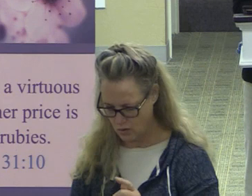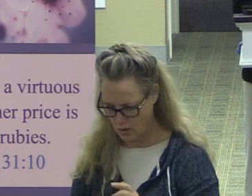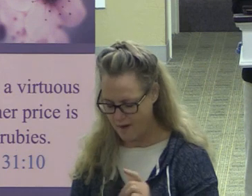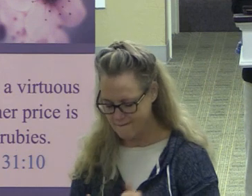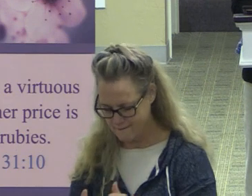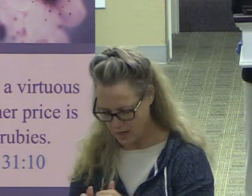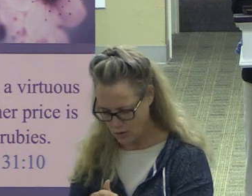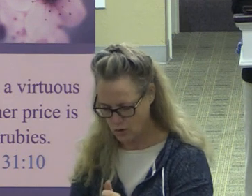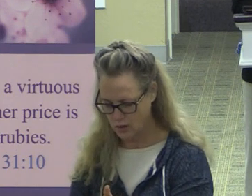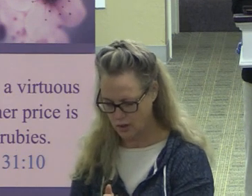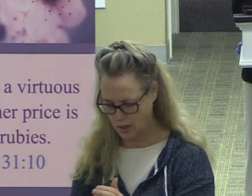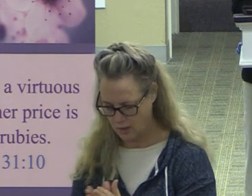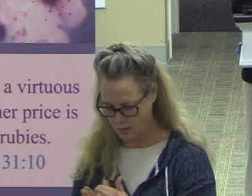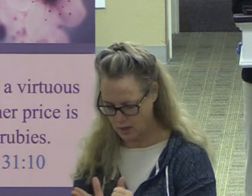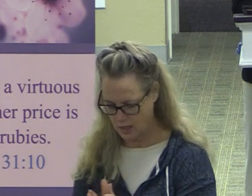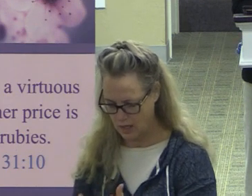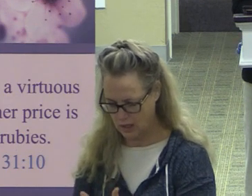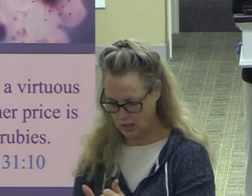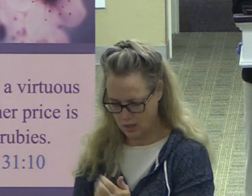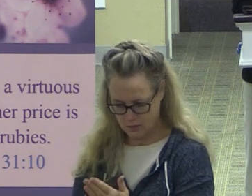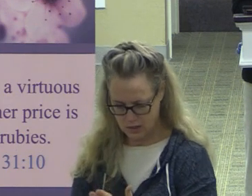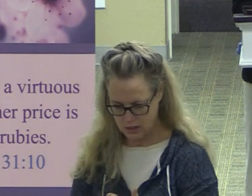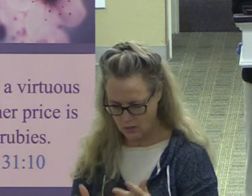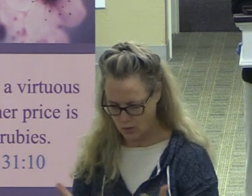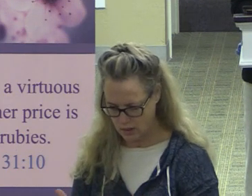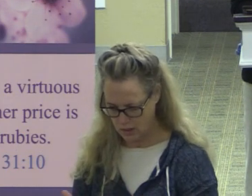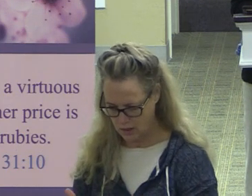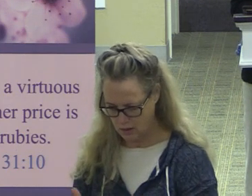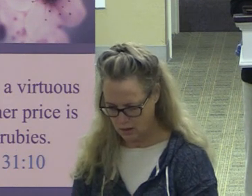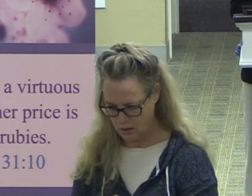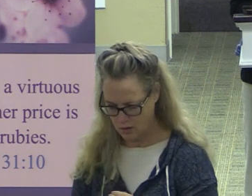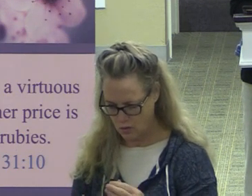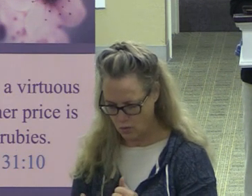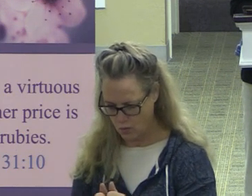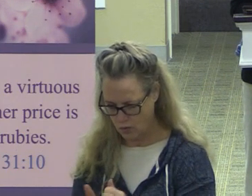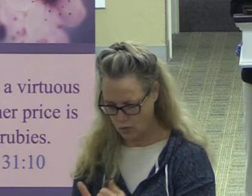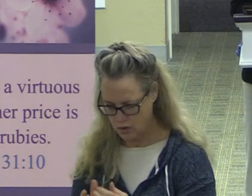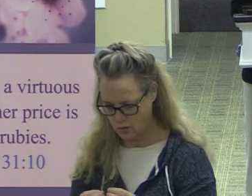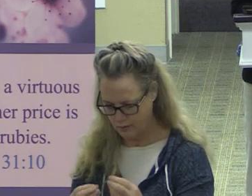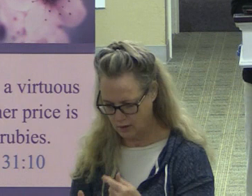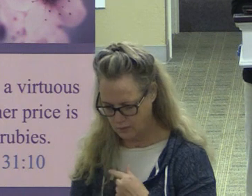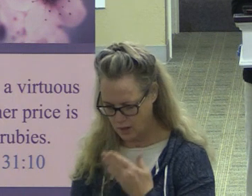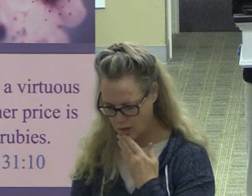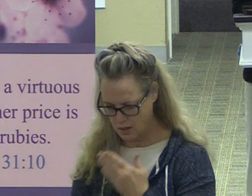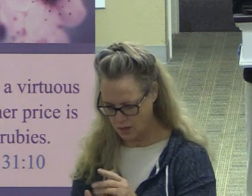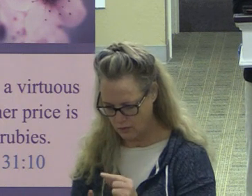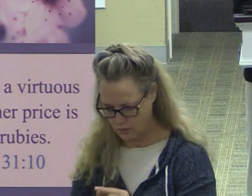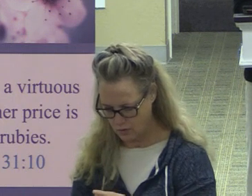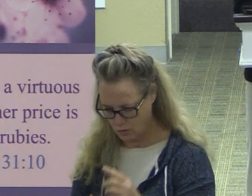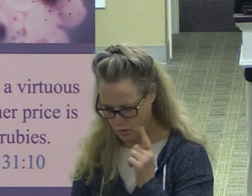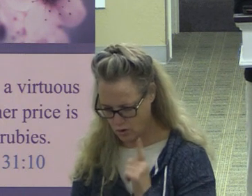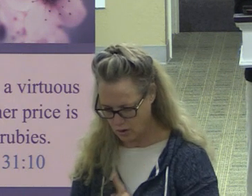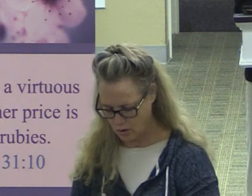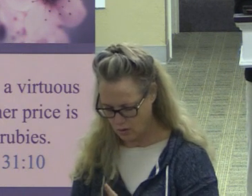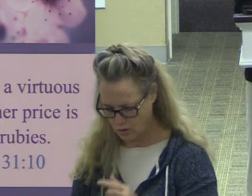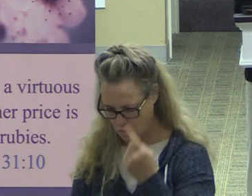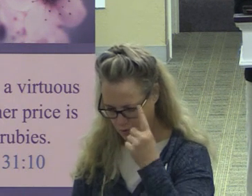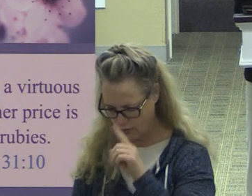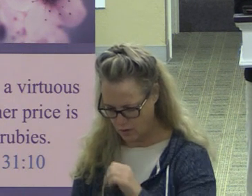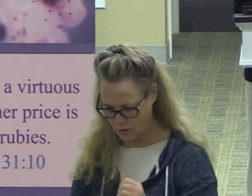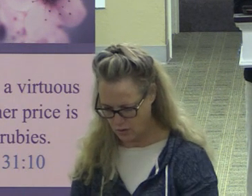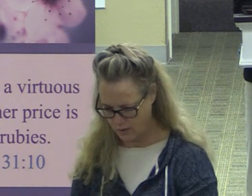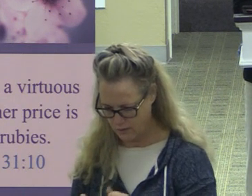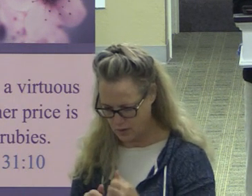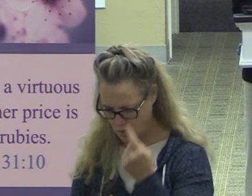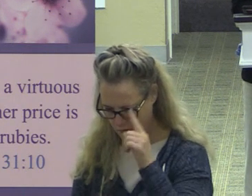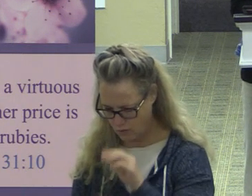help someone here today with what you have given me. And thank you so much for your word, Lord, and for all that you've done for me.